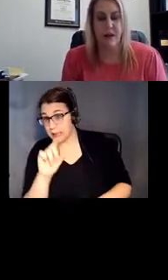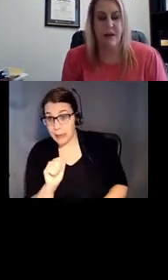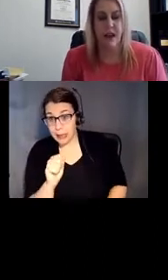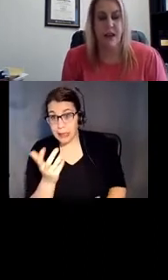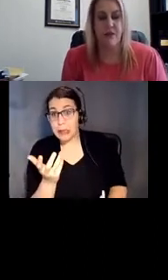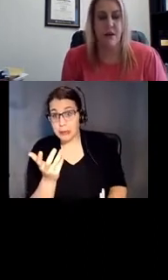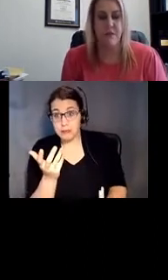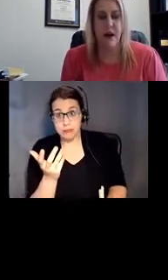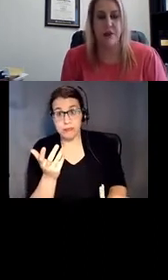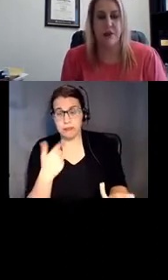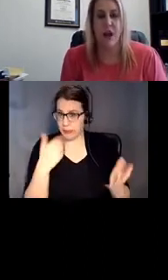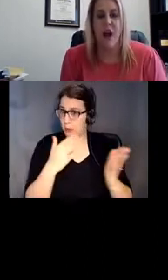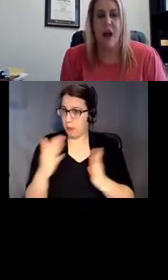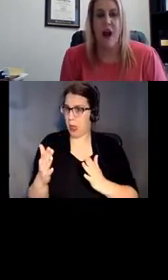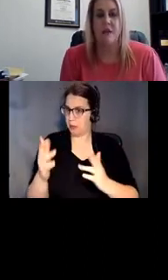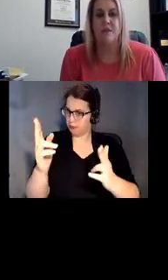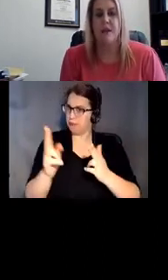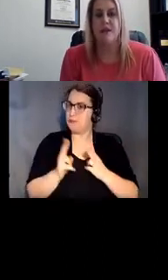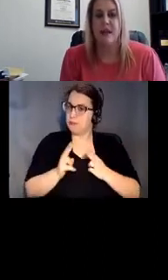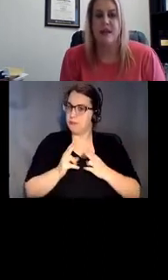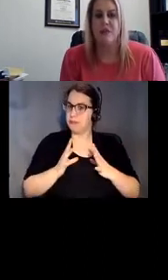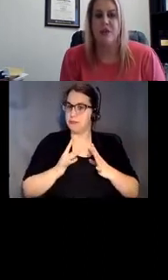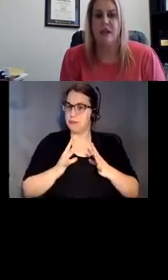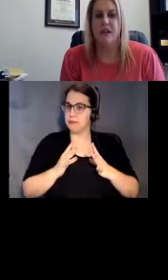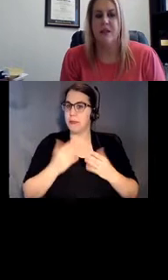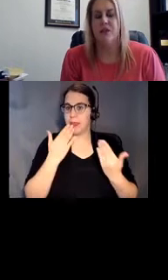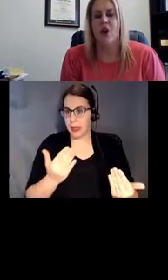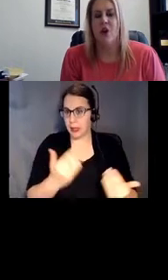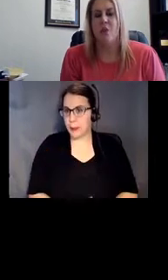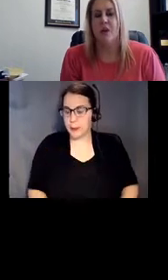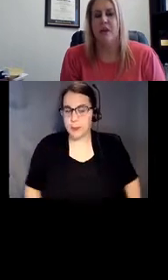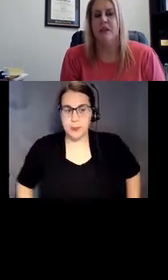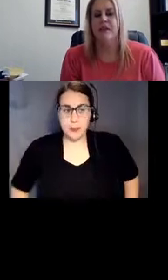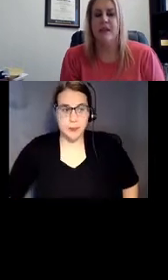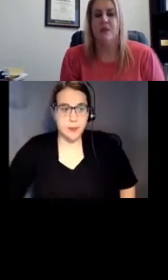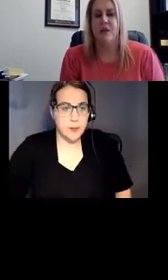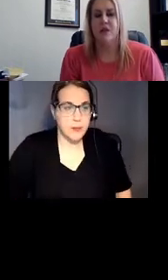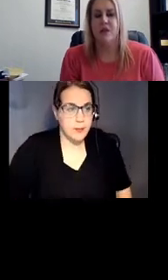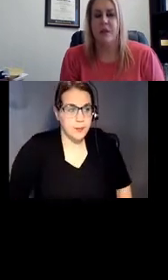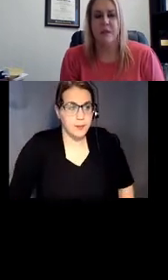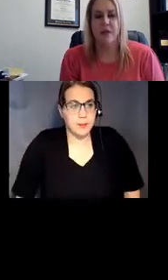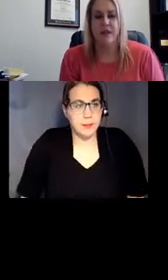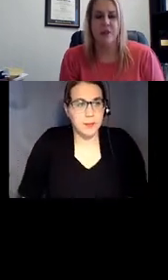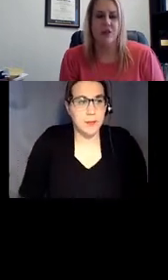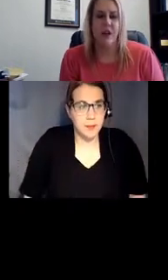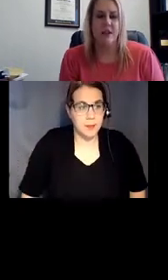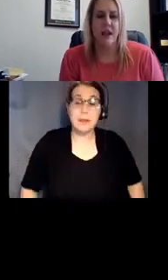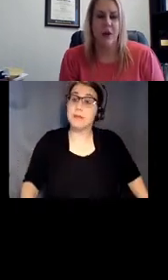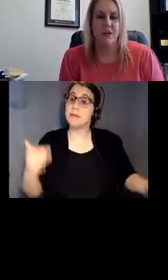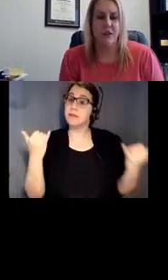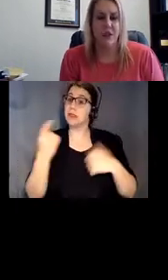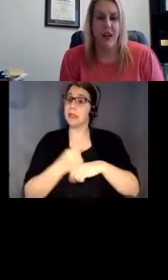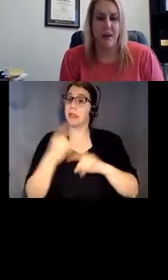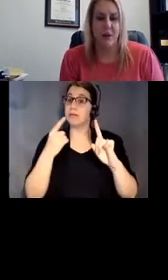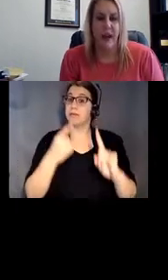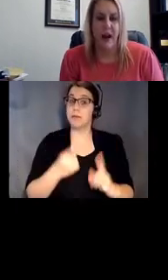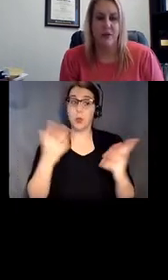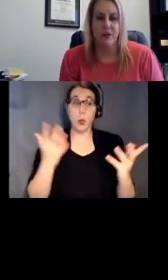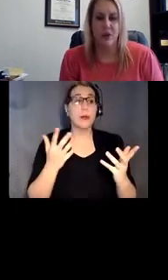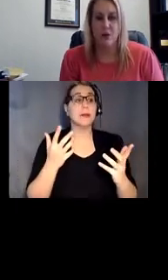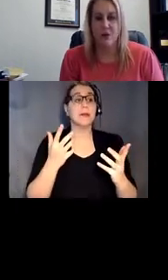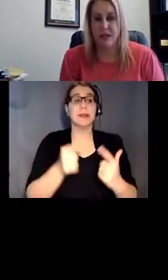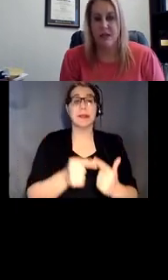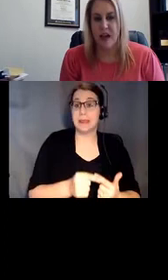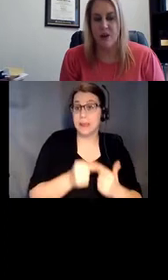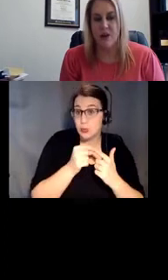be here, and thank you very much. Today's objectives: we're going to distinguish supplemental needs trusts and West Virginia ABLE